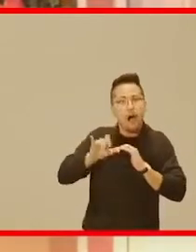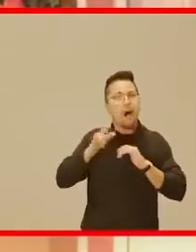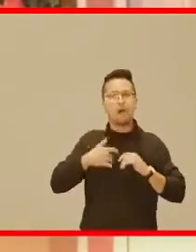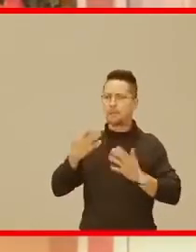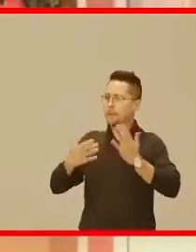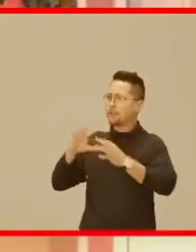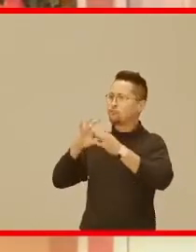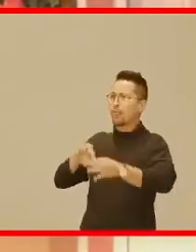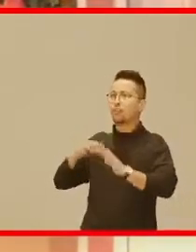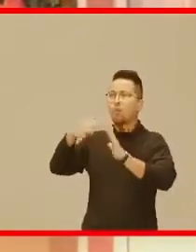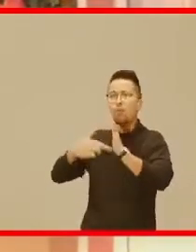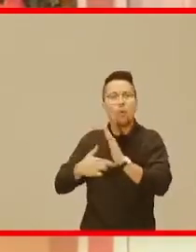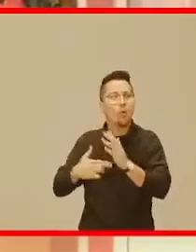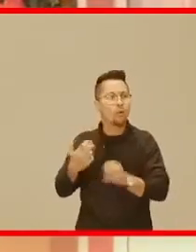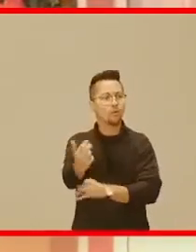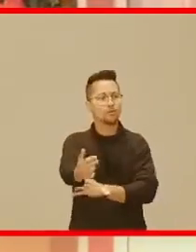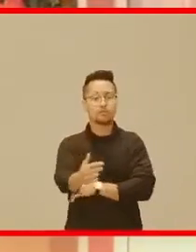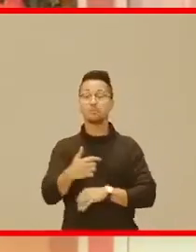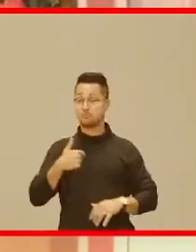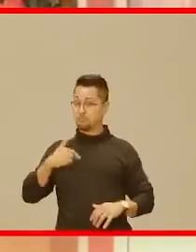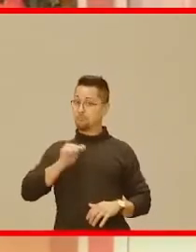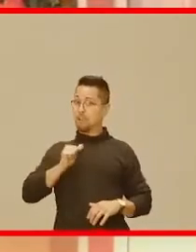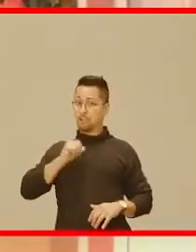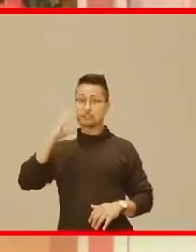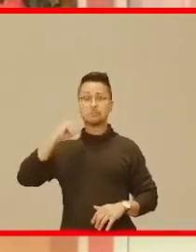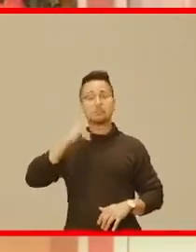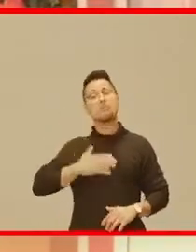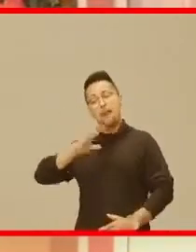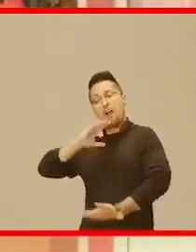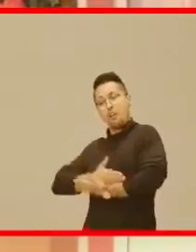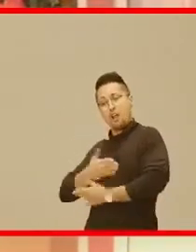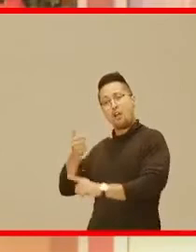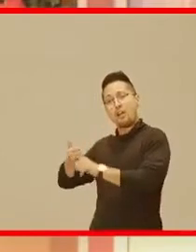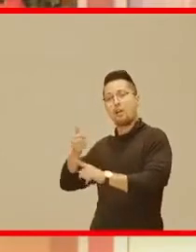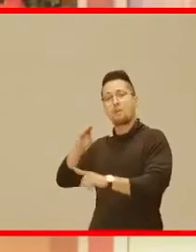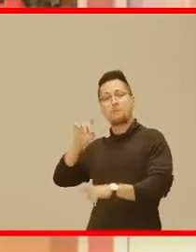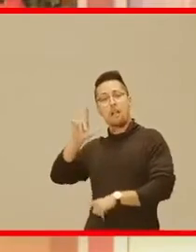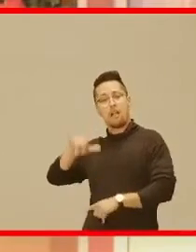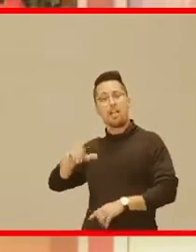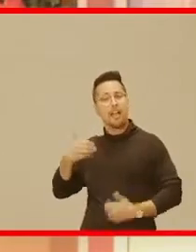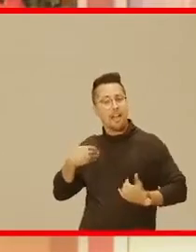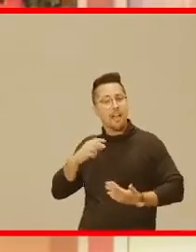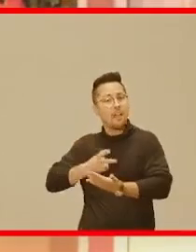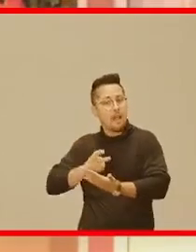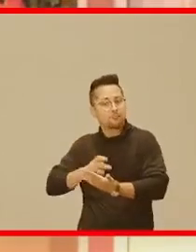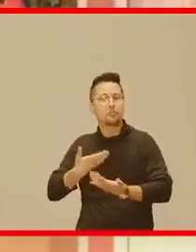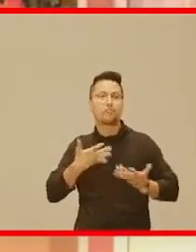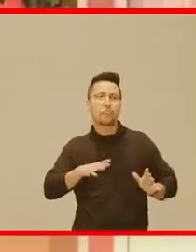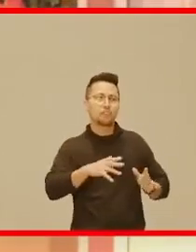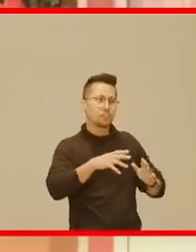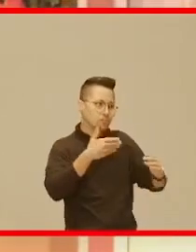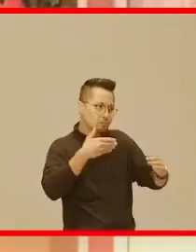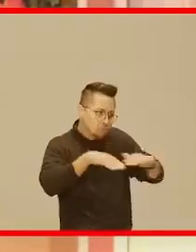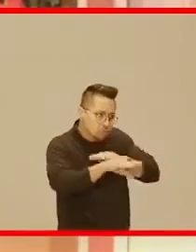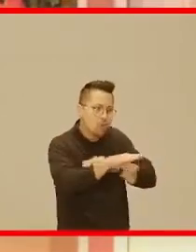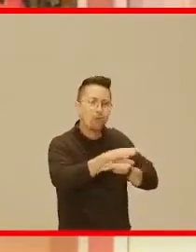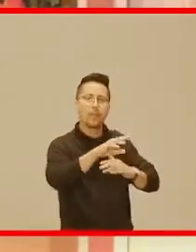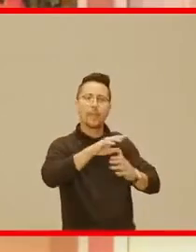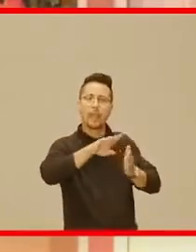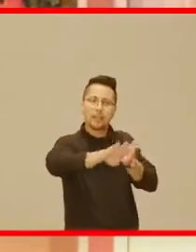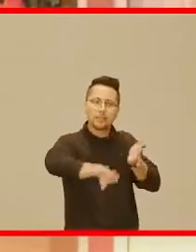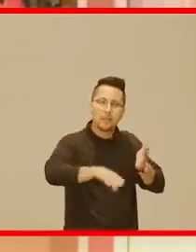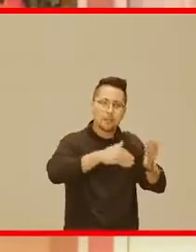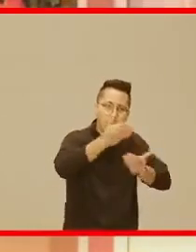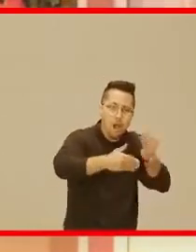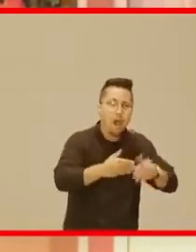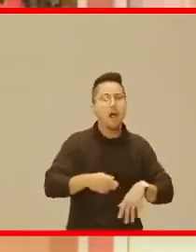seizure thing and I've been through this, by the way. My daughter Molly has epilepsy, so we had to go through the exemption process because she was on her meds and she couldn't have a seizure, and